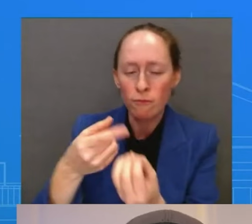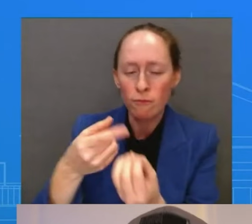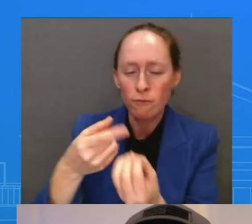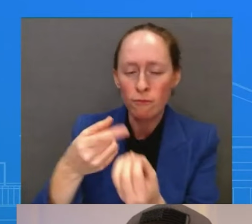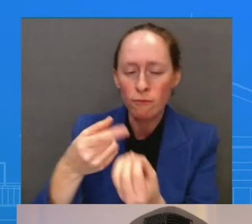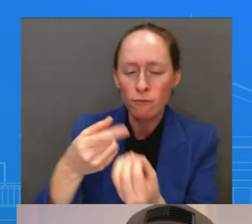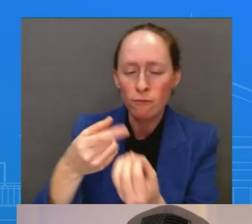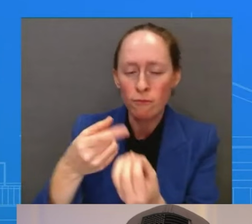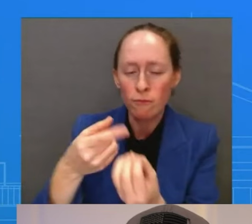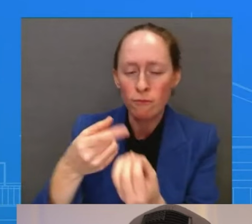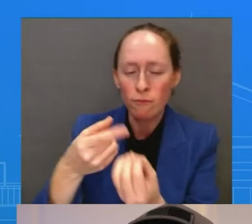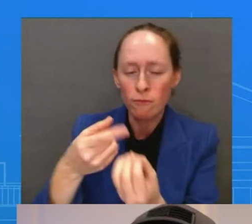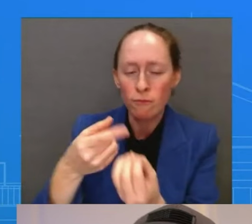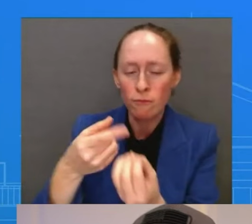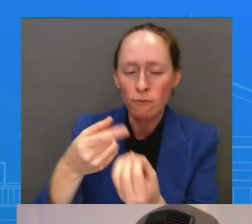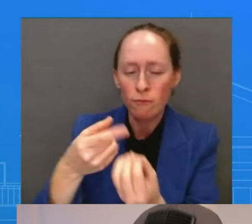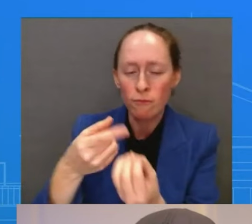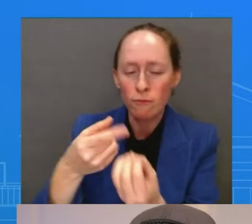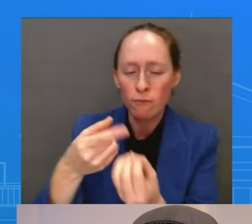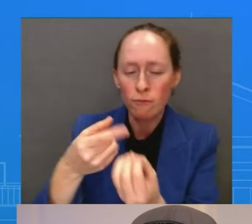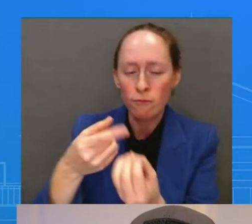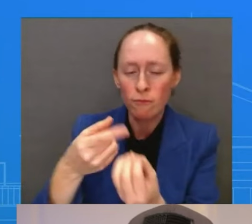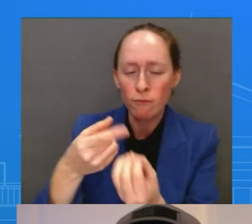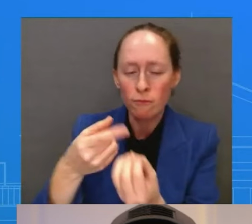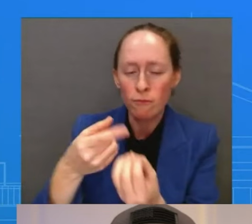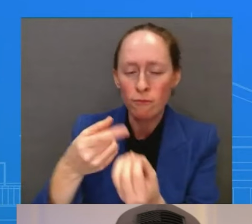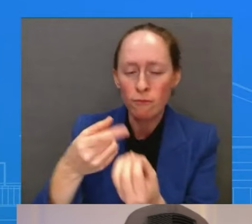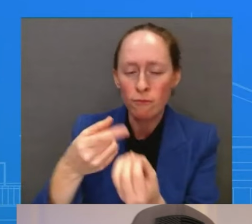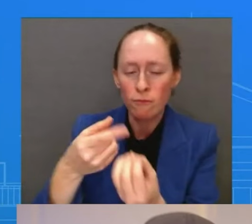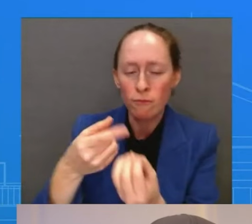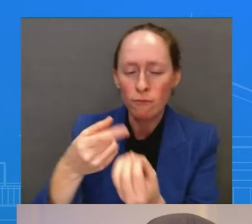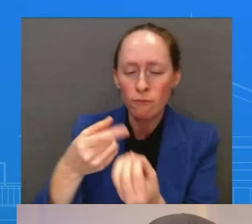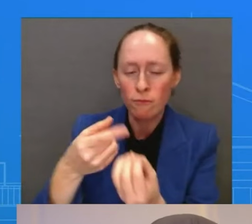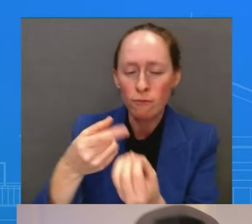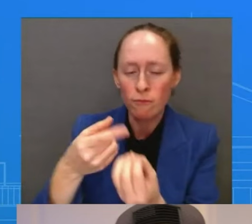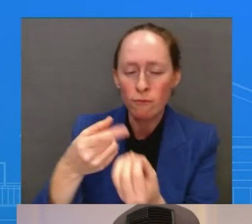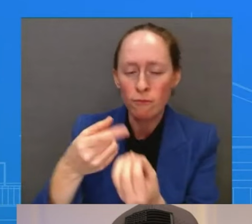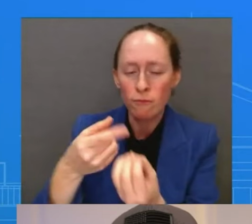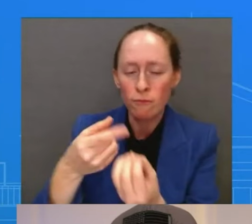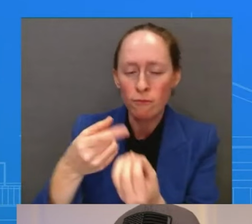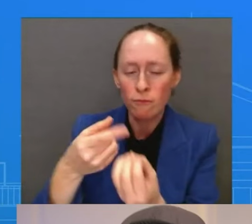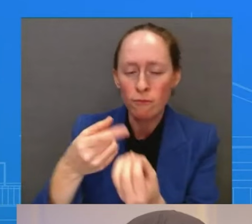don't agree with. It just so happens I agree with a lot of the things he does, and I agree with a lot of things he says.